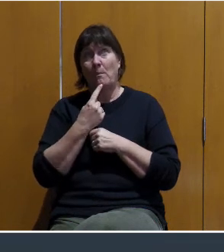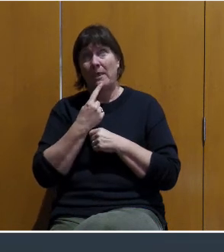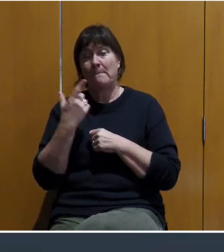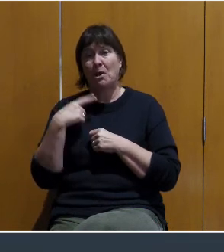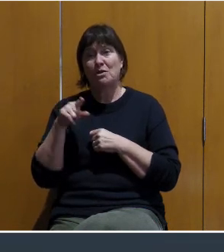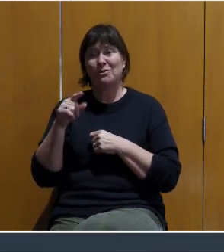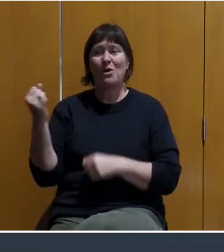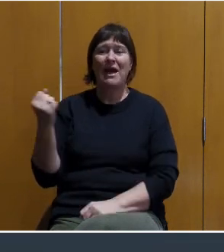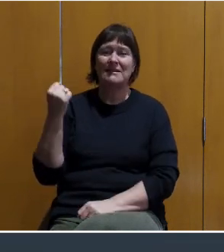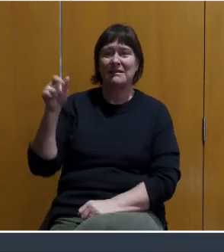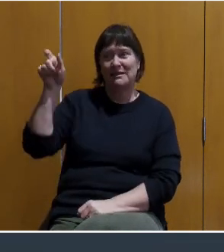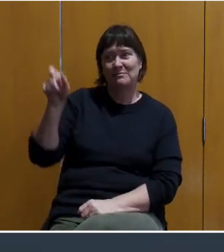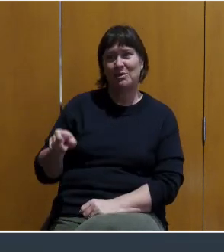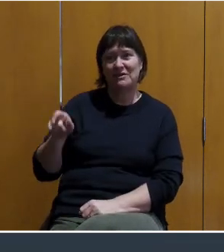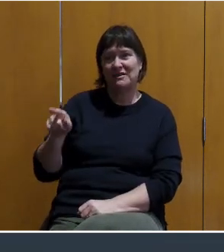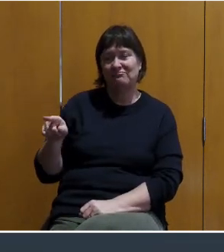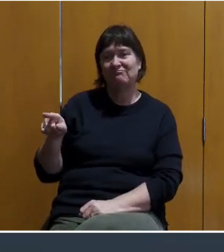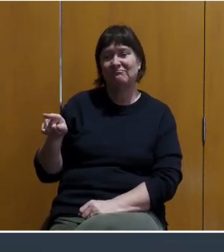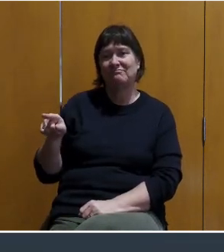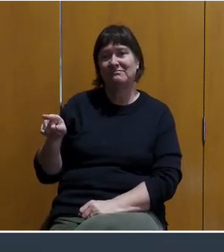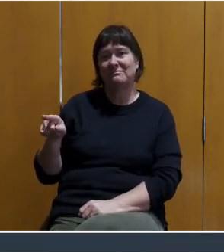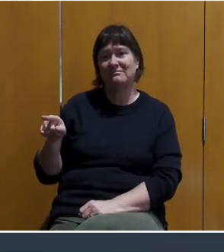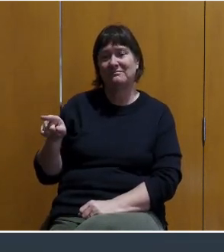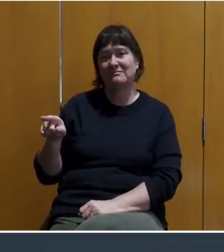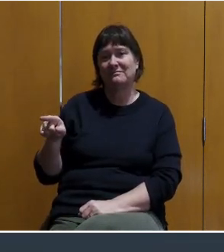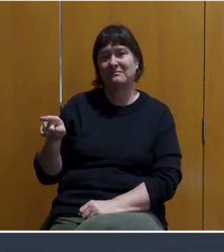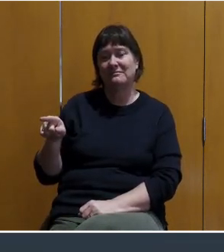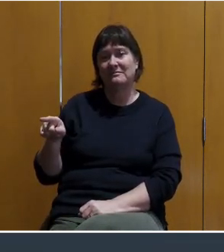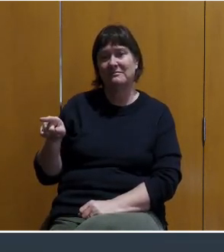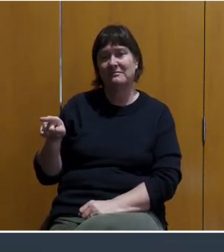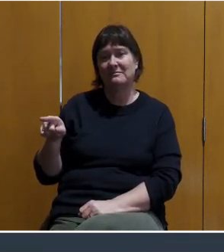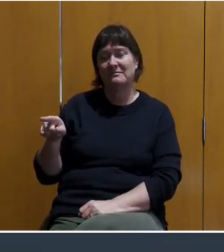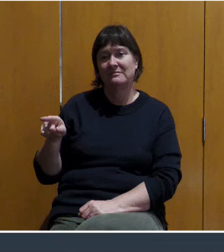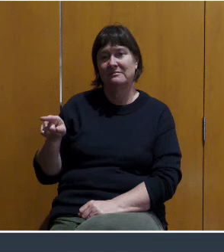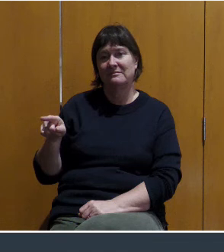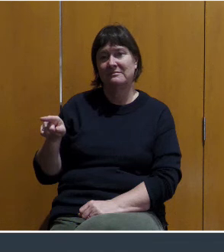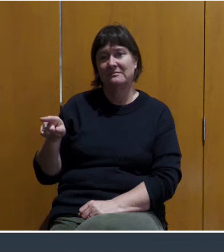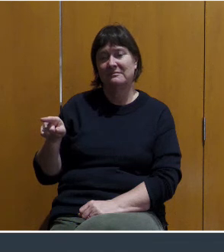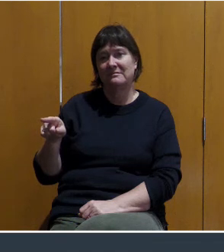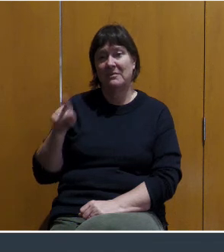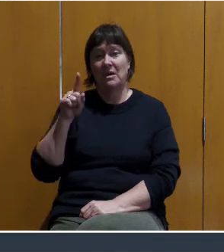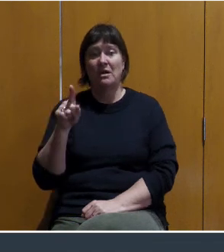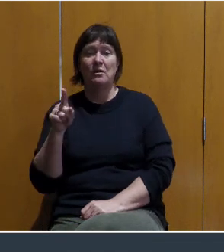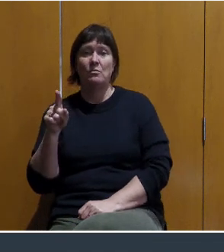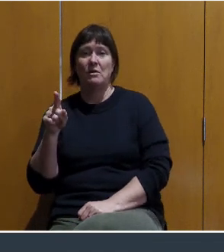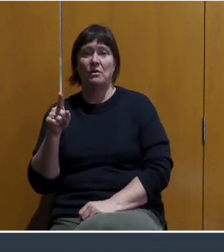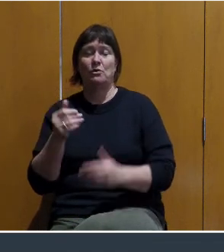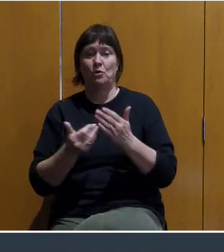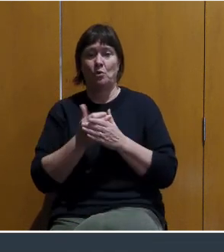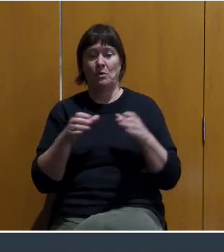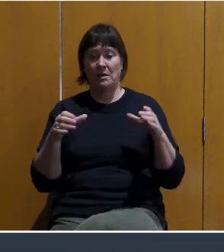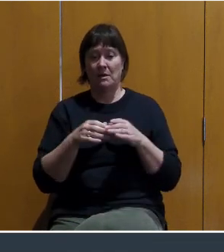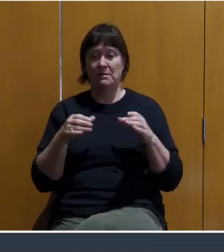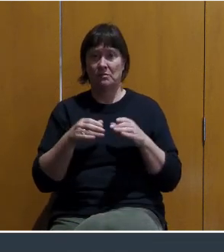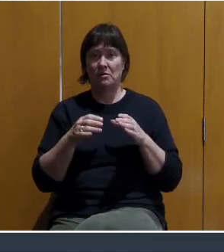because you are a Hastings resident, that actually what we're looking to do with the introduction of this on-lead classification is